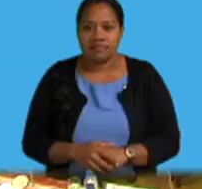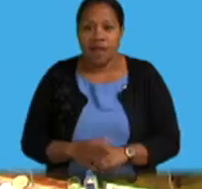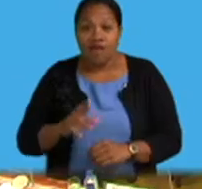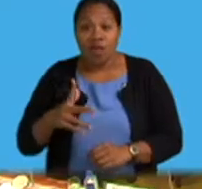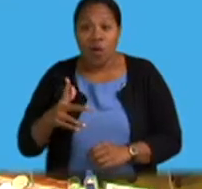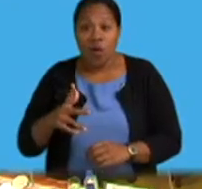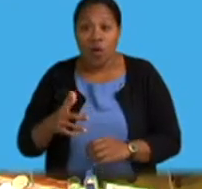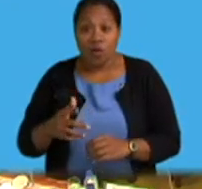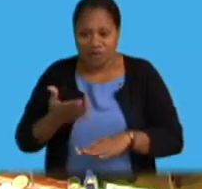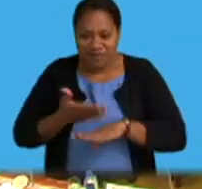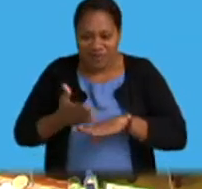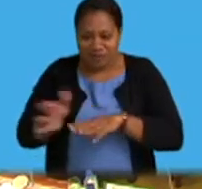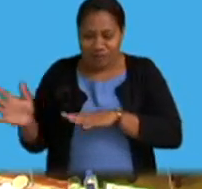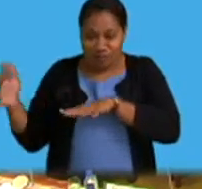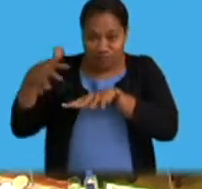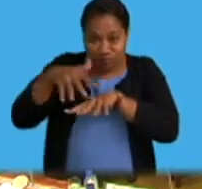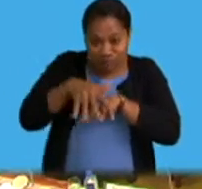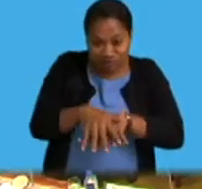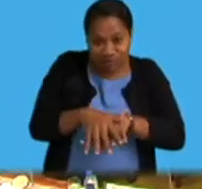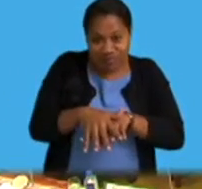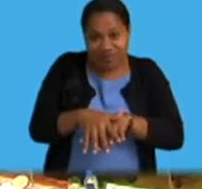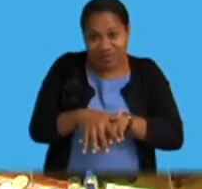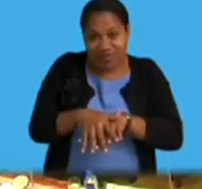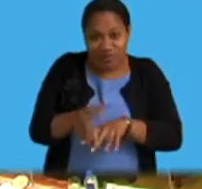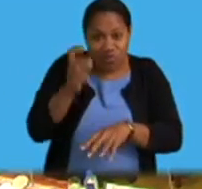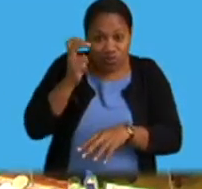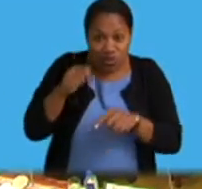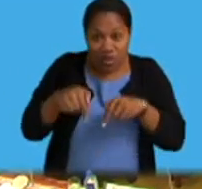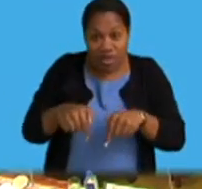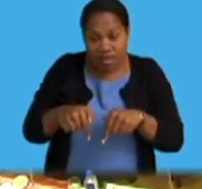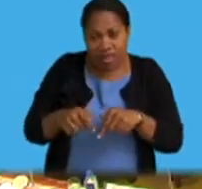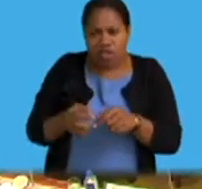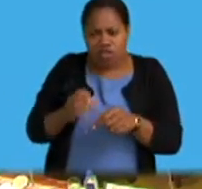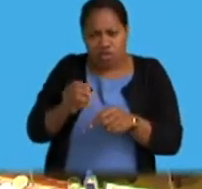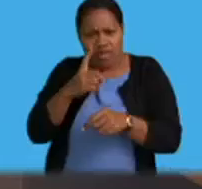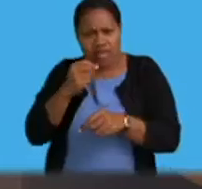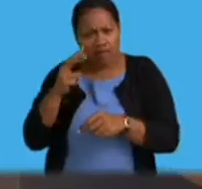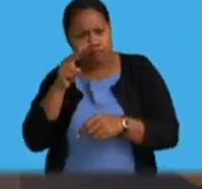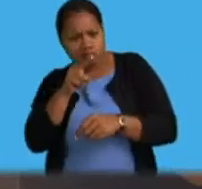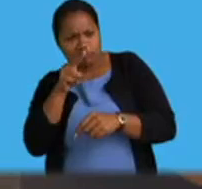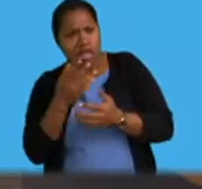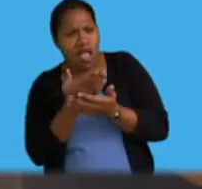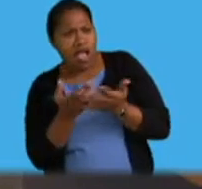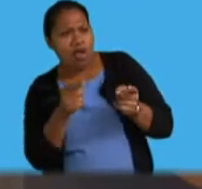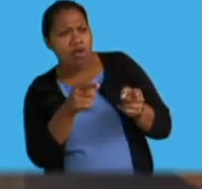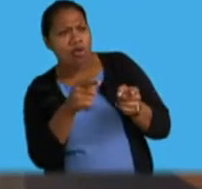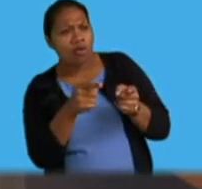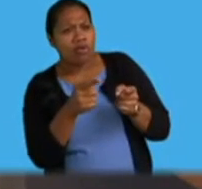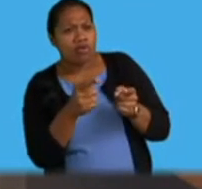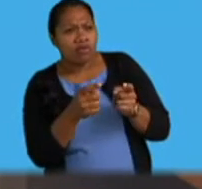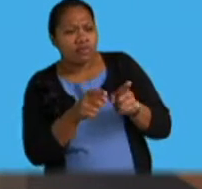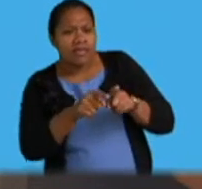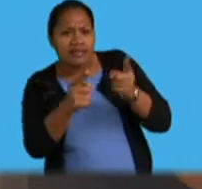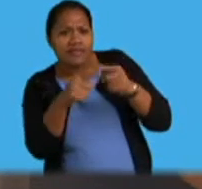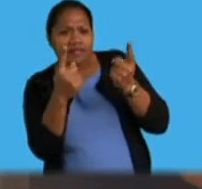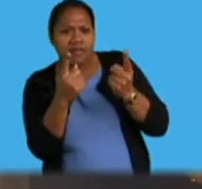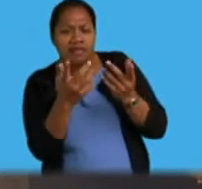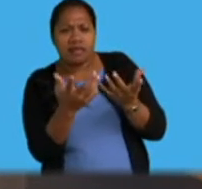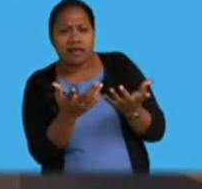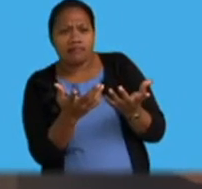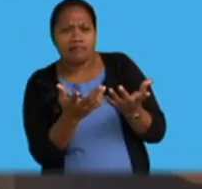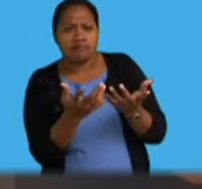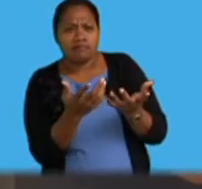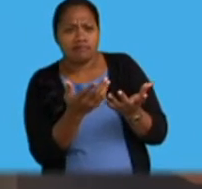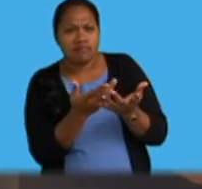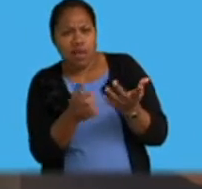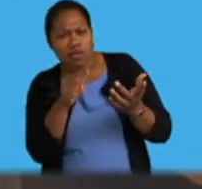during pre-deployment to recognize the signs and symptoms of post-traumatic stress